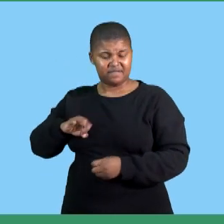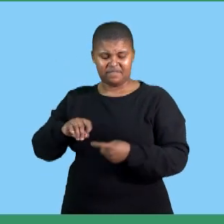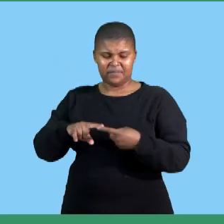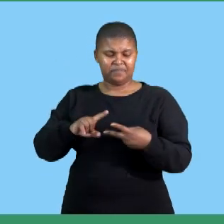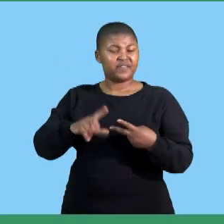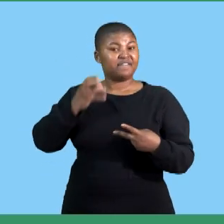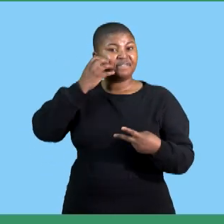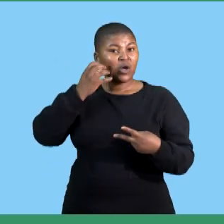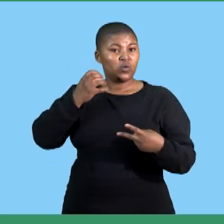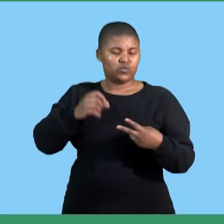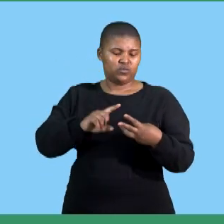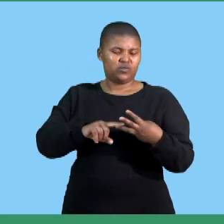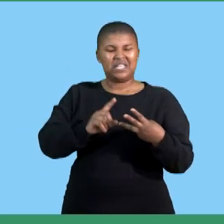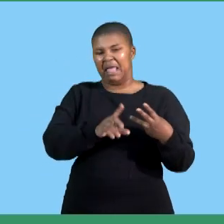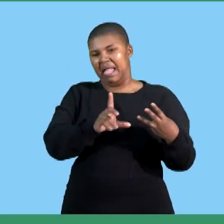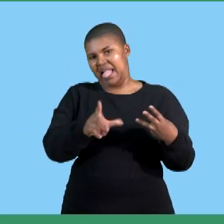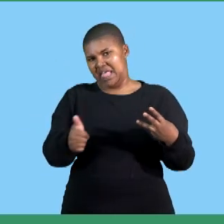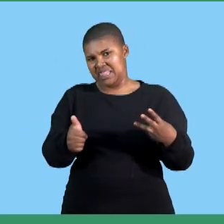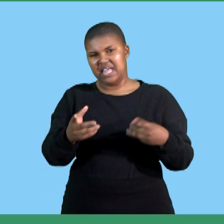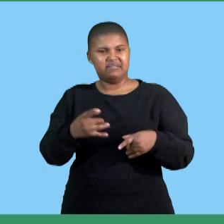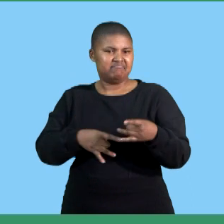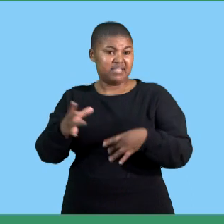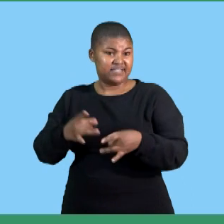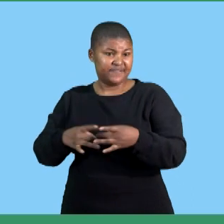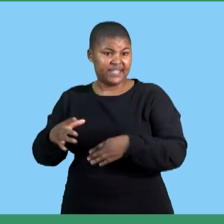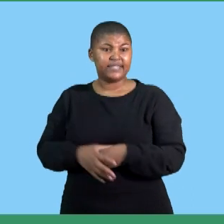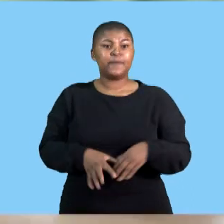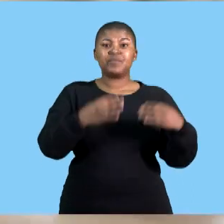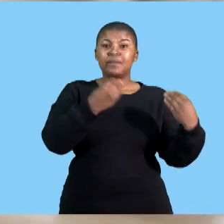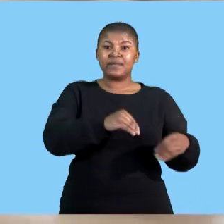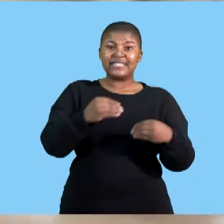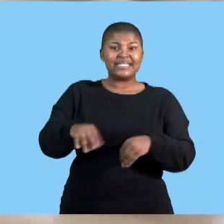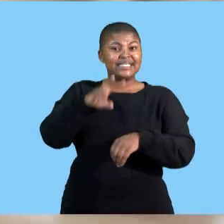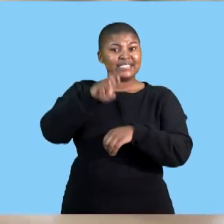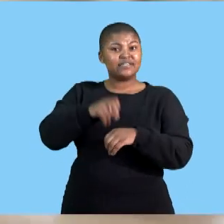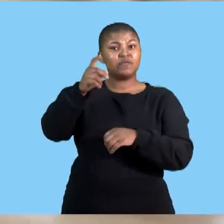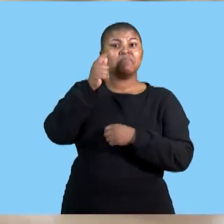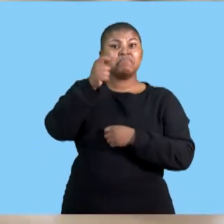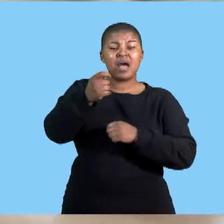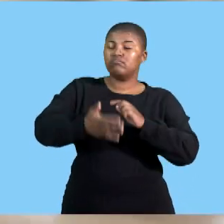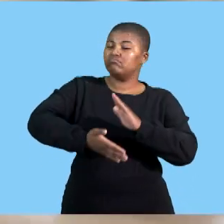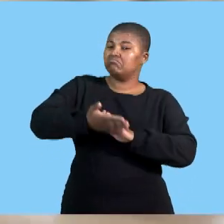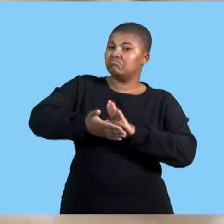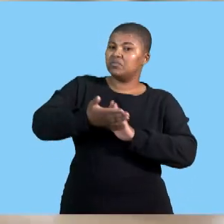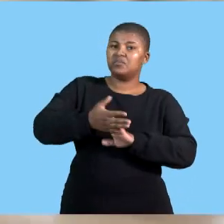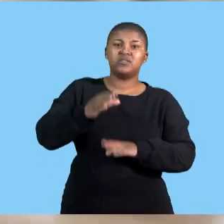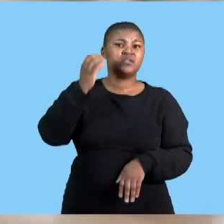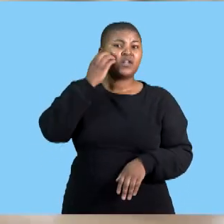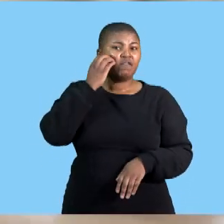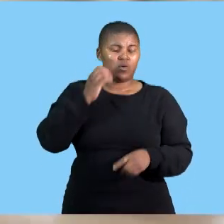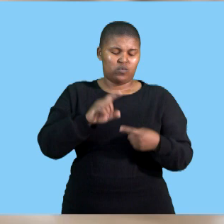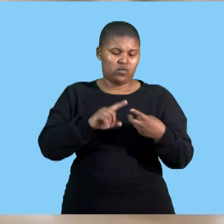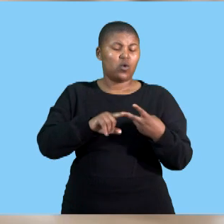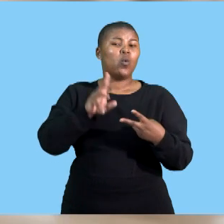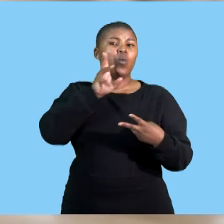telephone, and other expenses. Business requires money to pay for operational expenses such as our